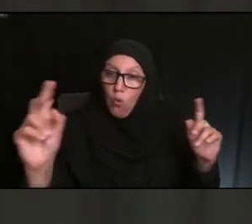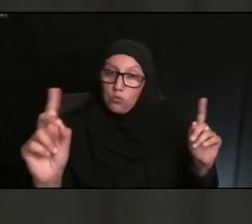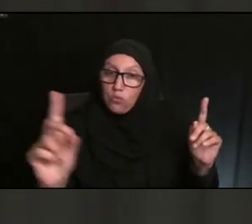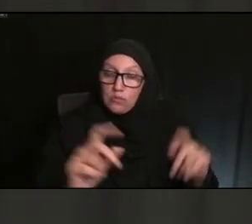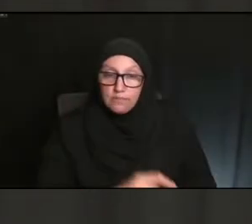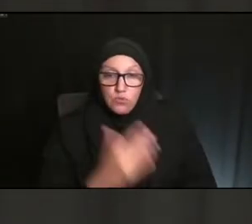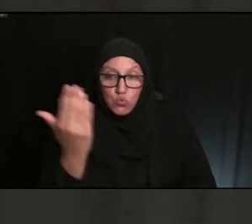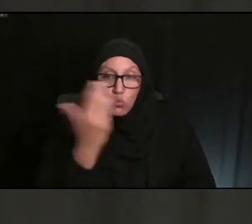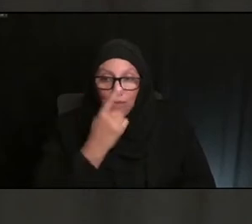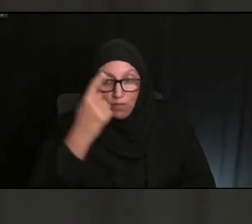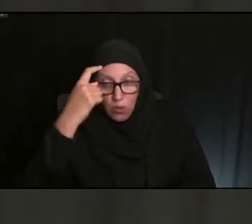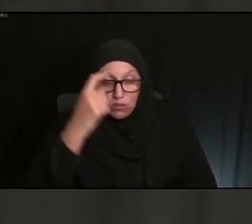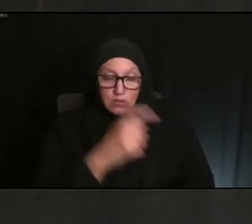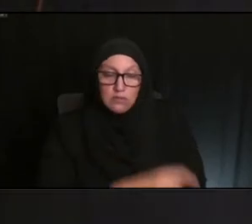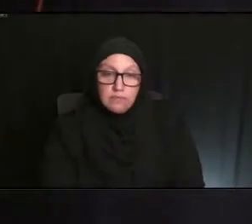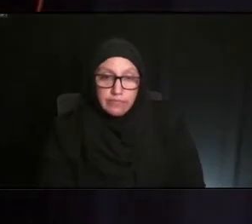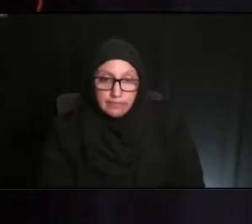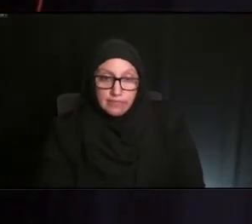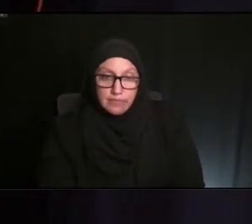the other schools?